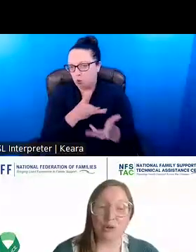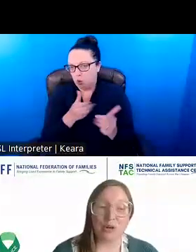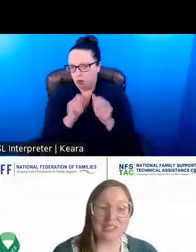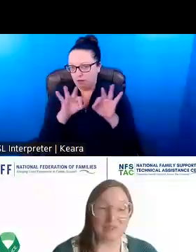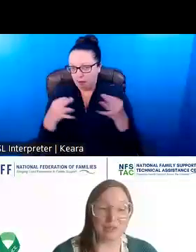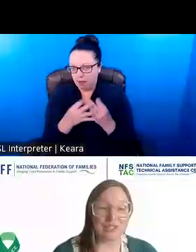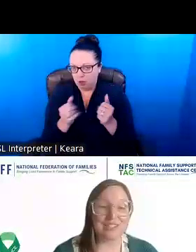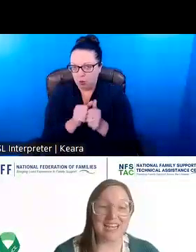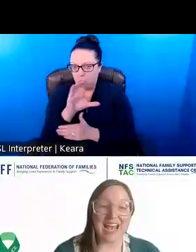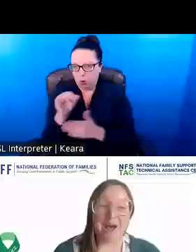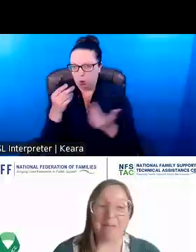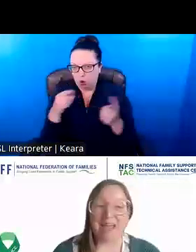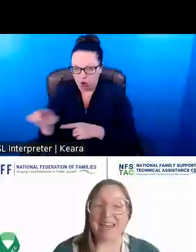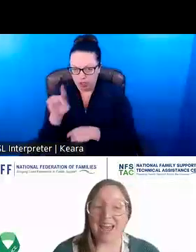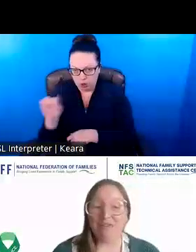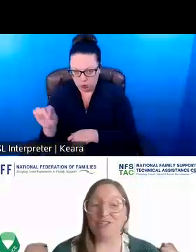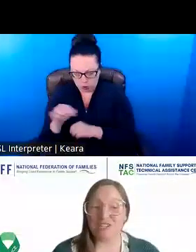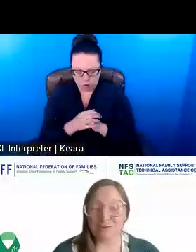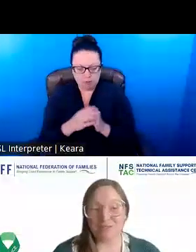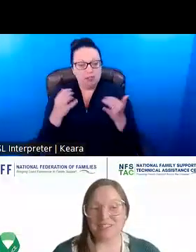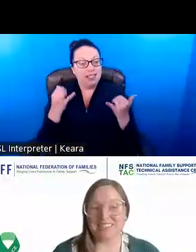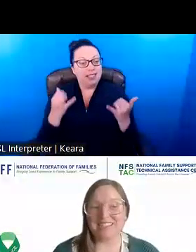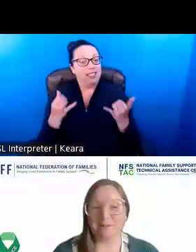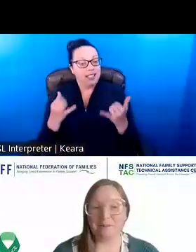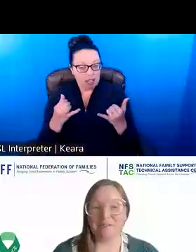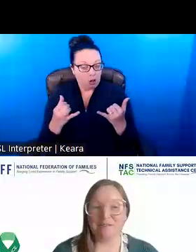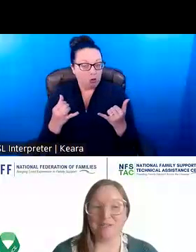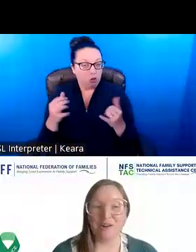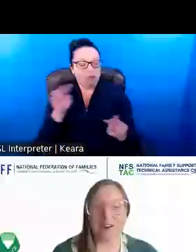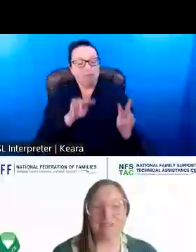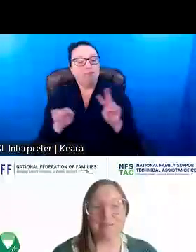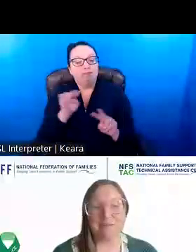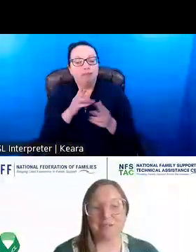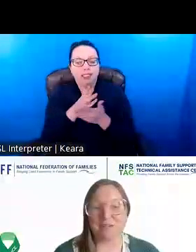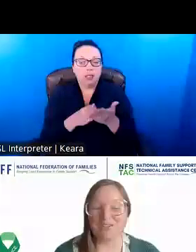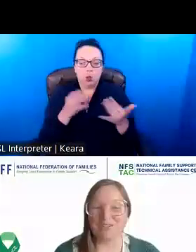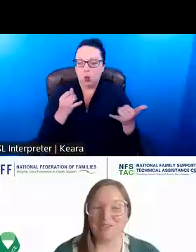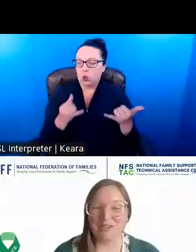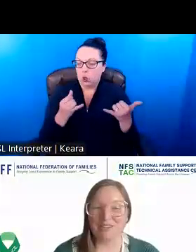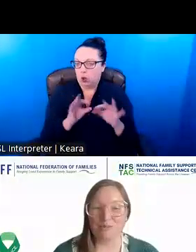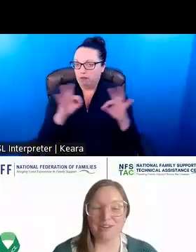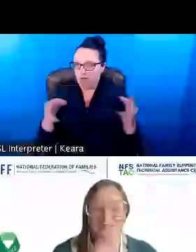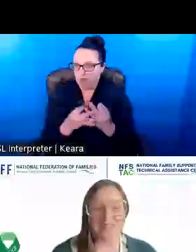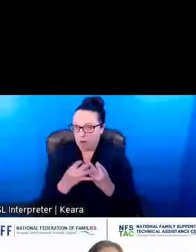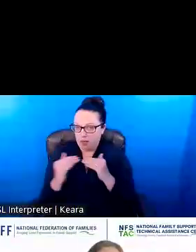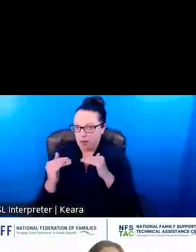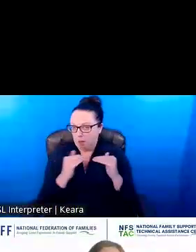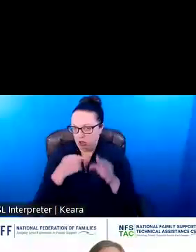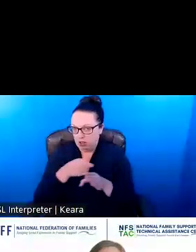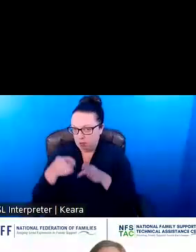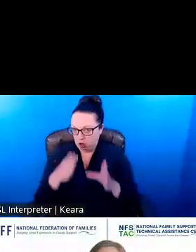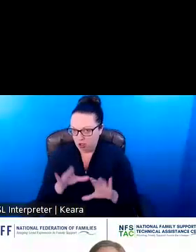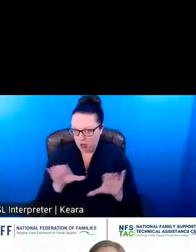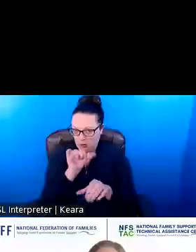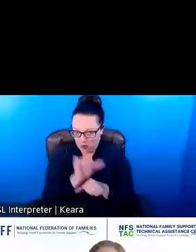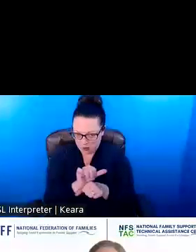with co-occurring disorders. And now she oversees some of those current family peer specialists doing this work. And finally,